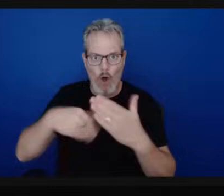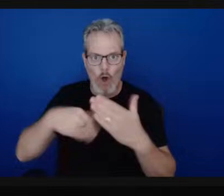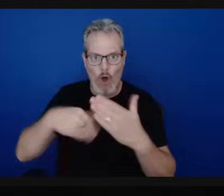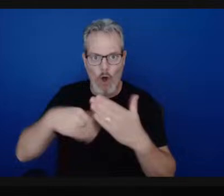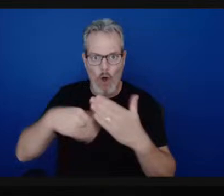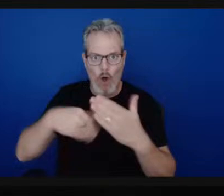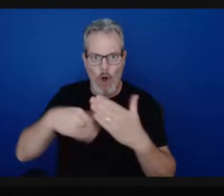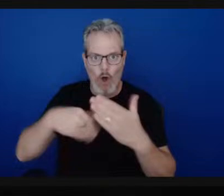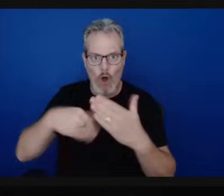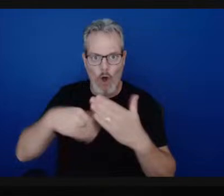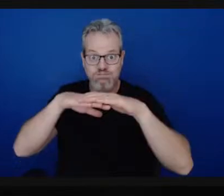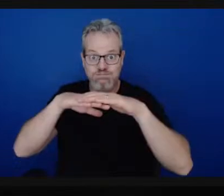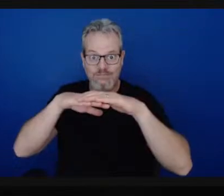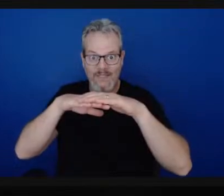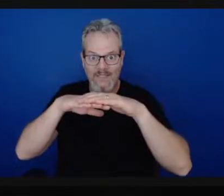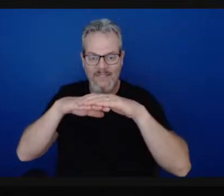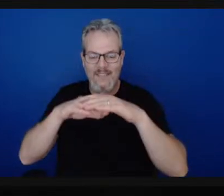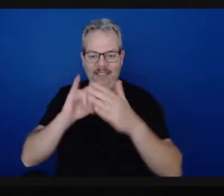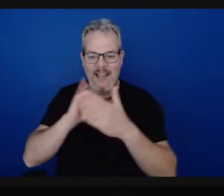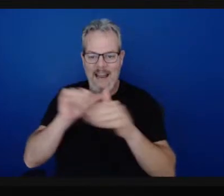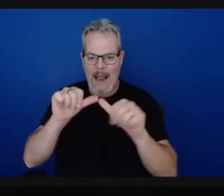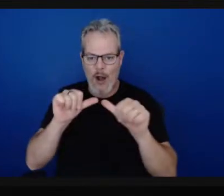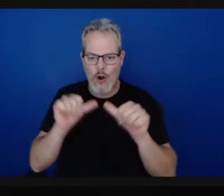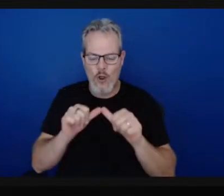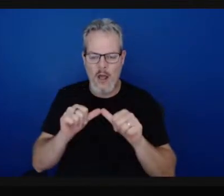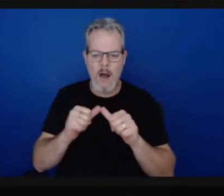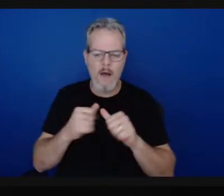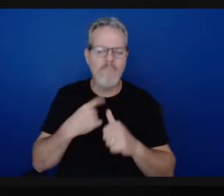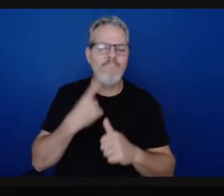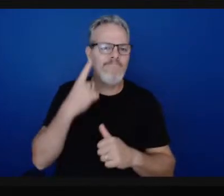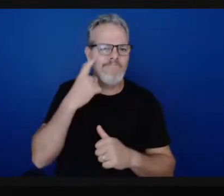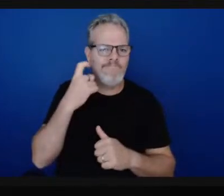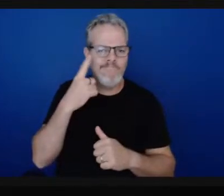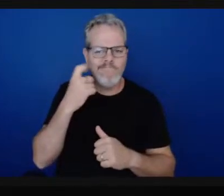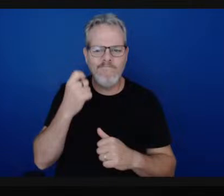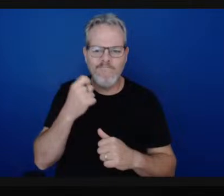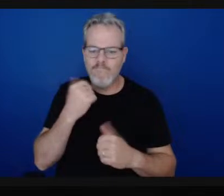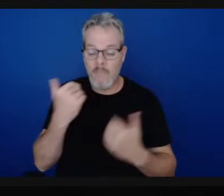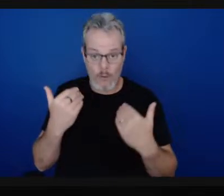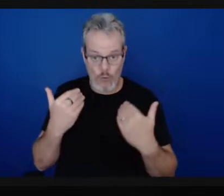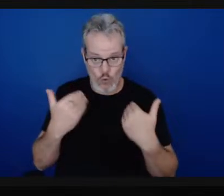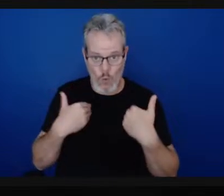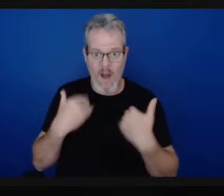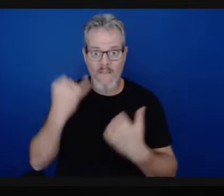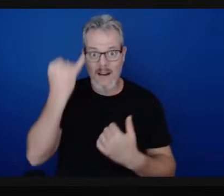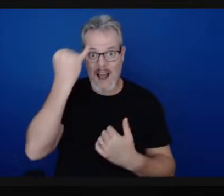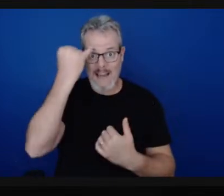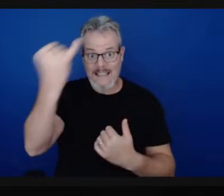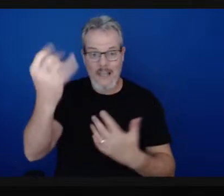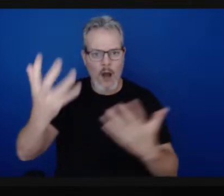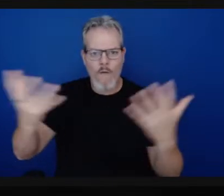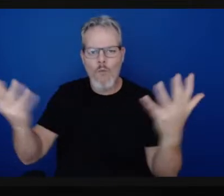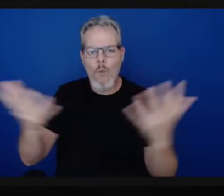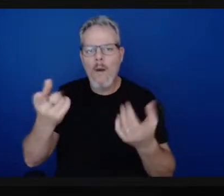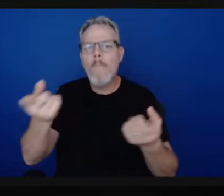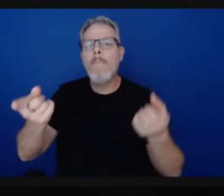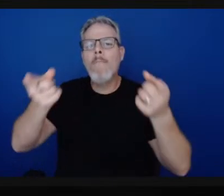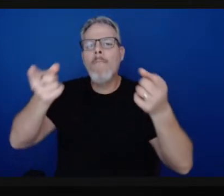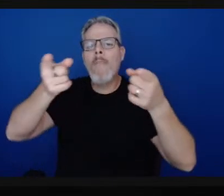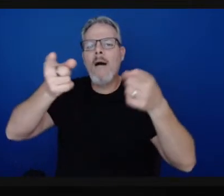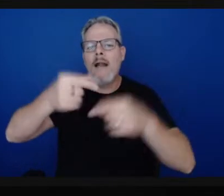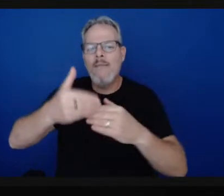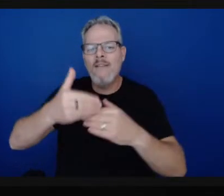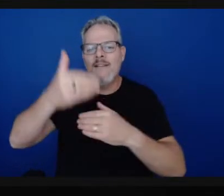it is the question I'm asking now, to have some idea about what might happen next in the volcano.